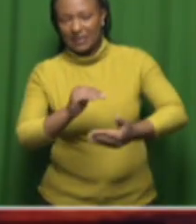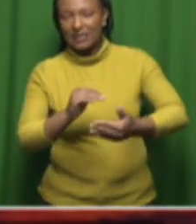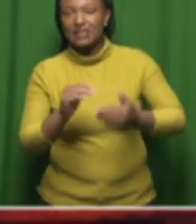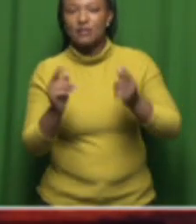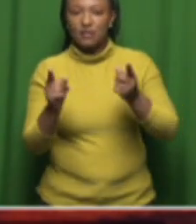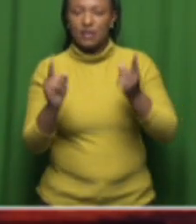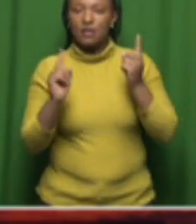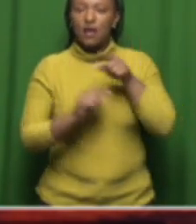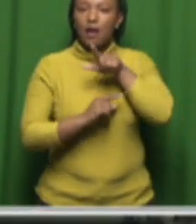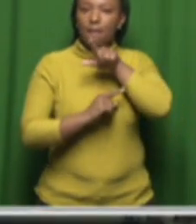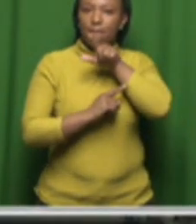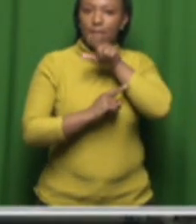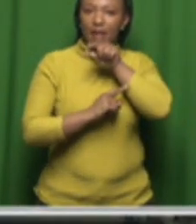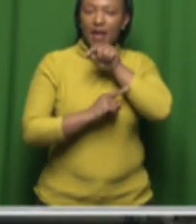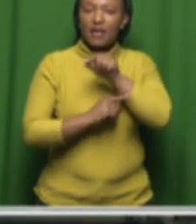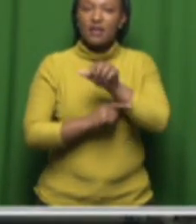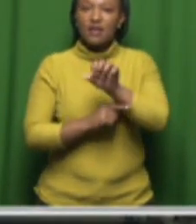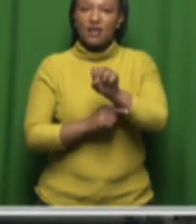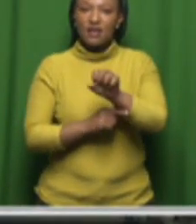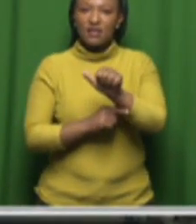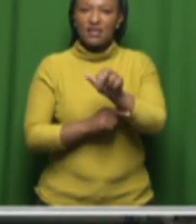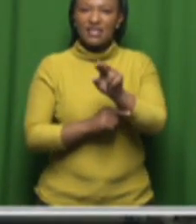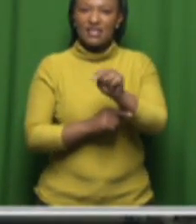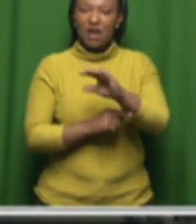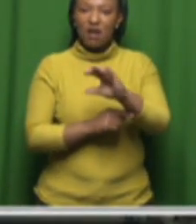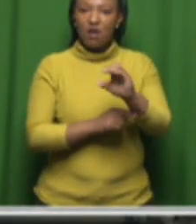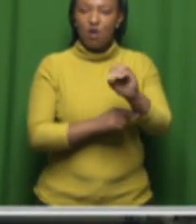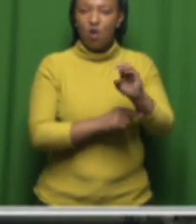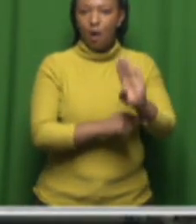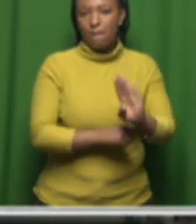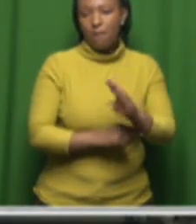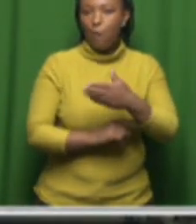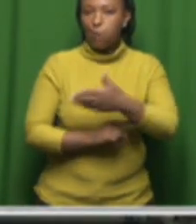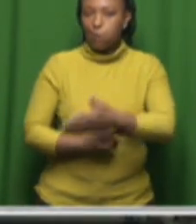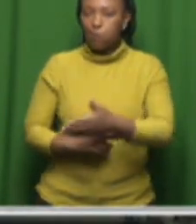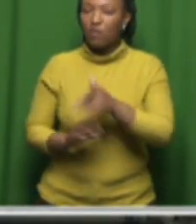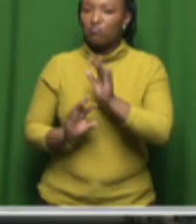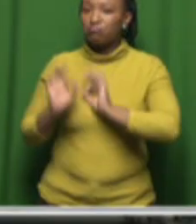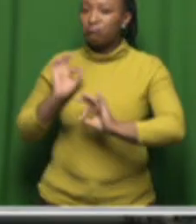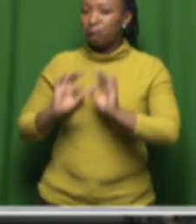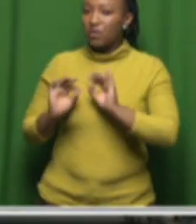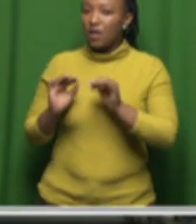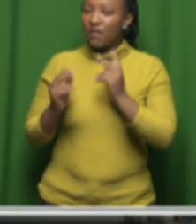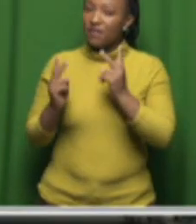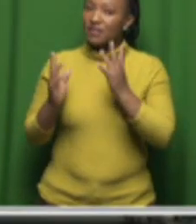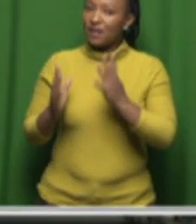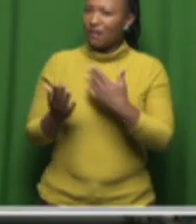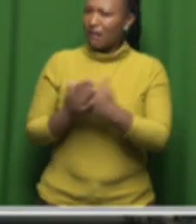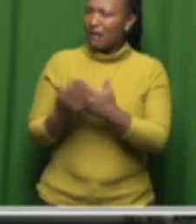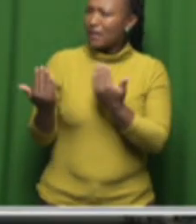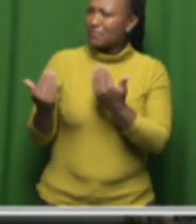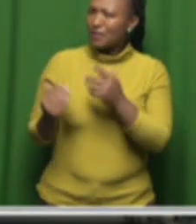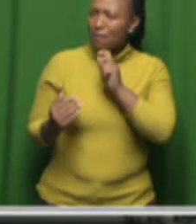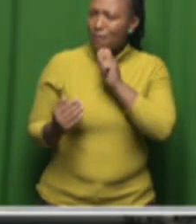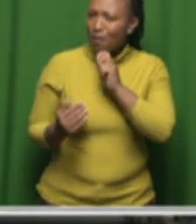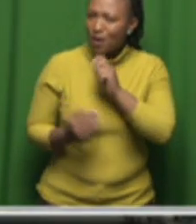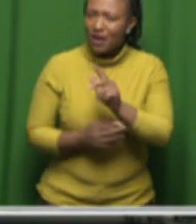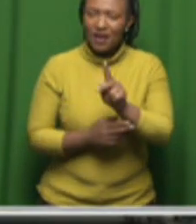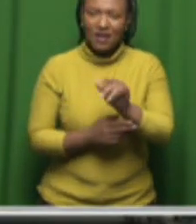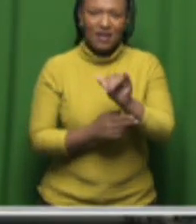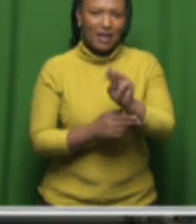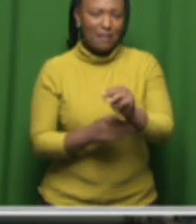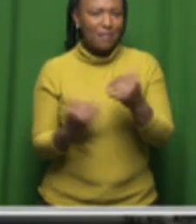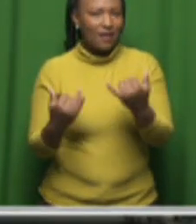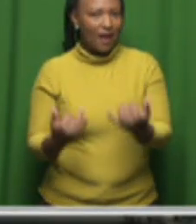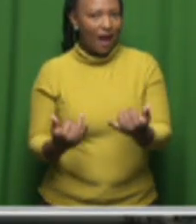Kim Daniels is at SANCCOB Center. Perhaps to tell us a little bit more about what visitors can expect. Kim, good morning. As we follow